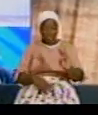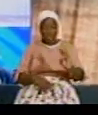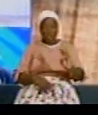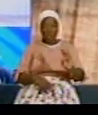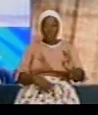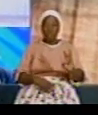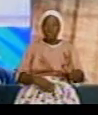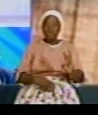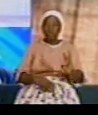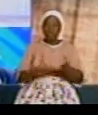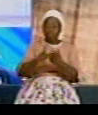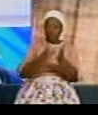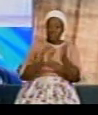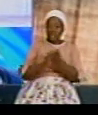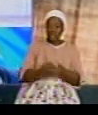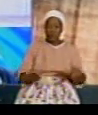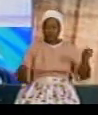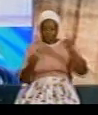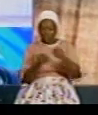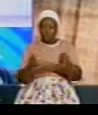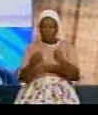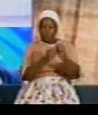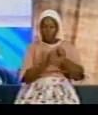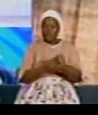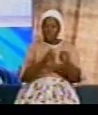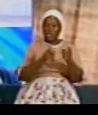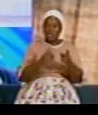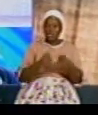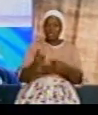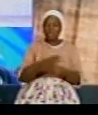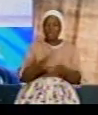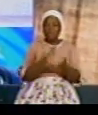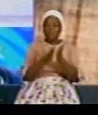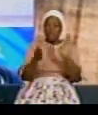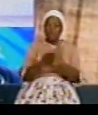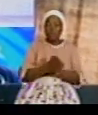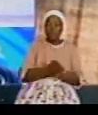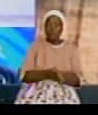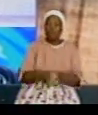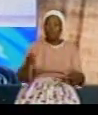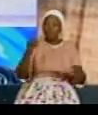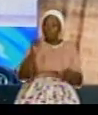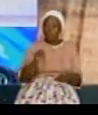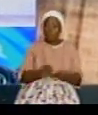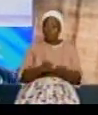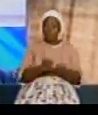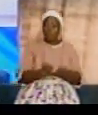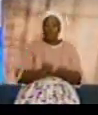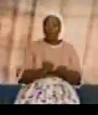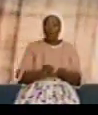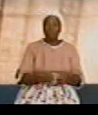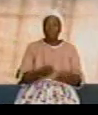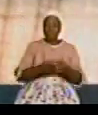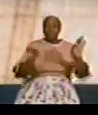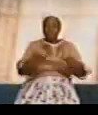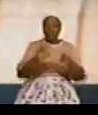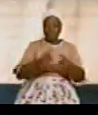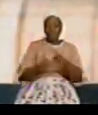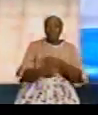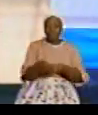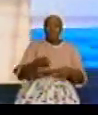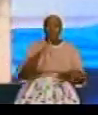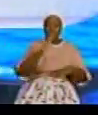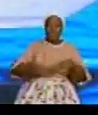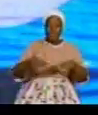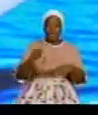that they compiled together, and it became more significant to them than the word of